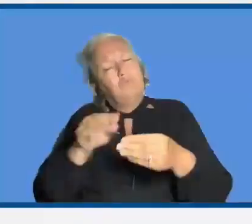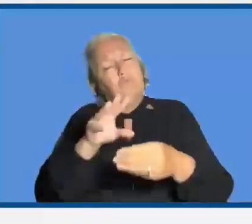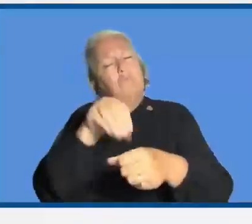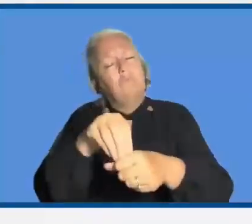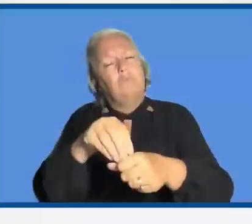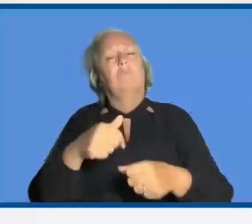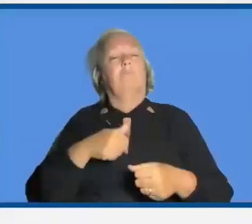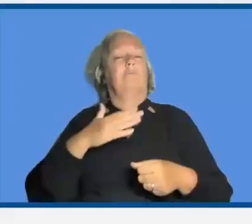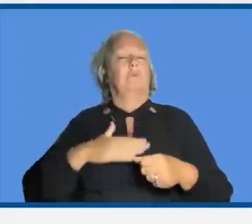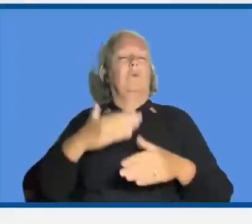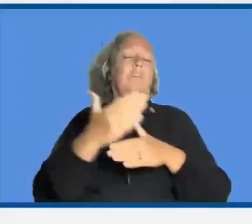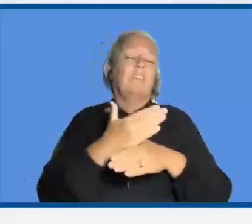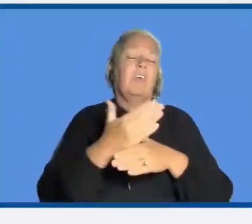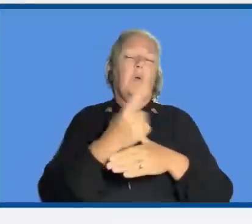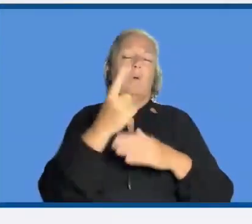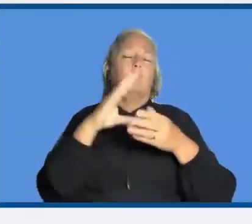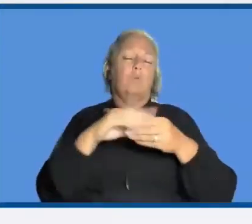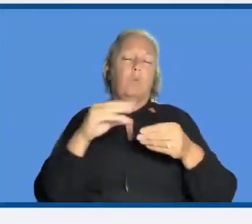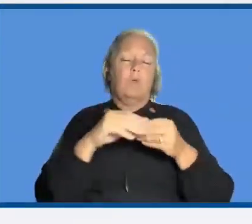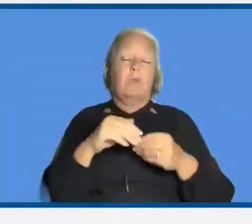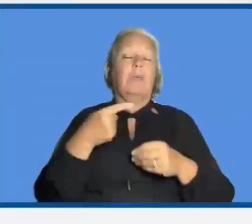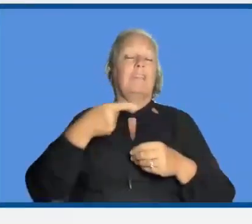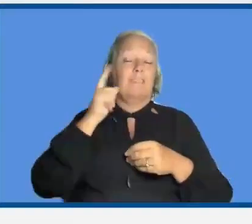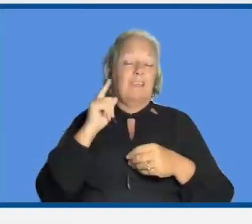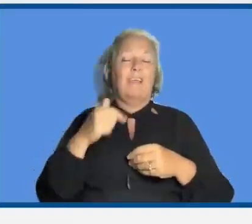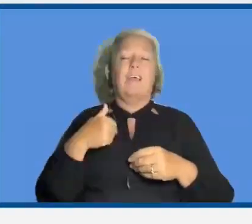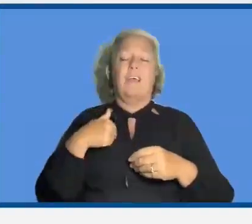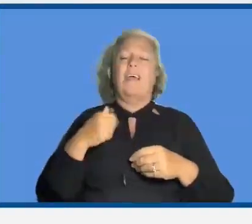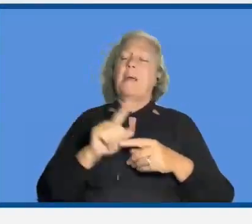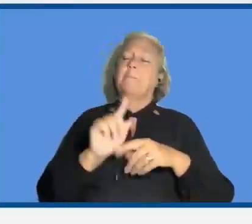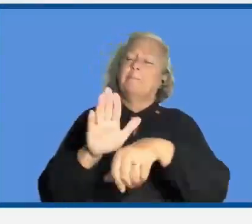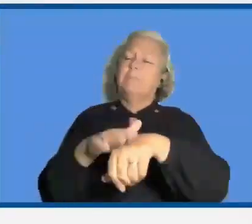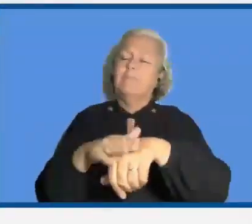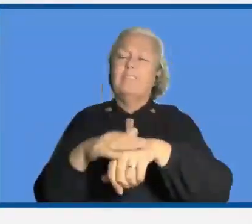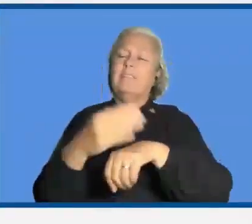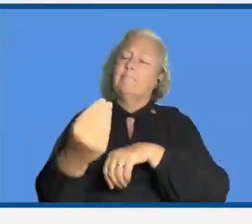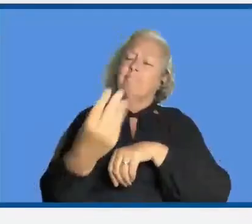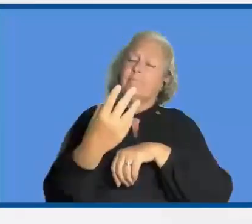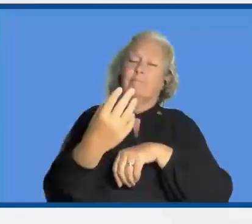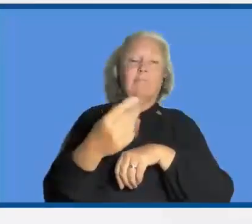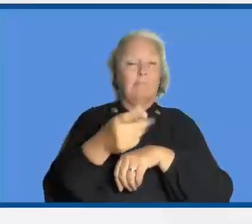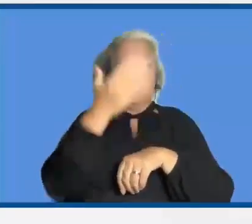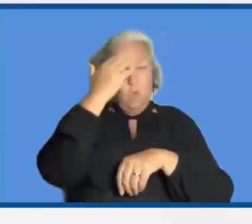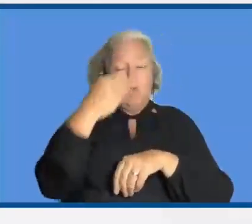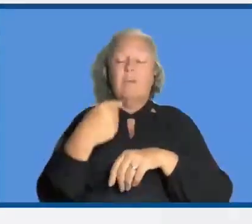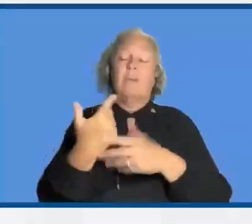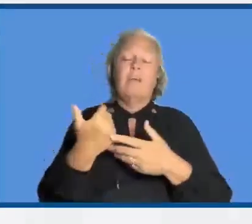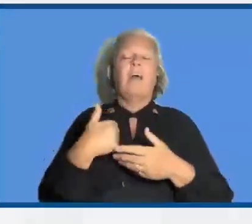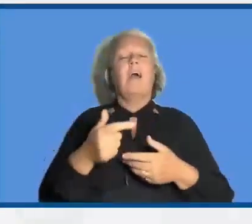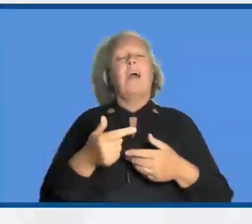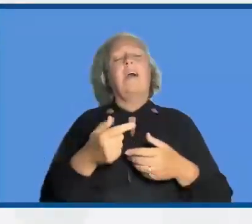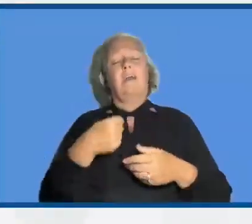story. Yesterday, I asked for a message, and when you ask for a message, you always get a response. So in the morning,